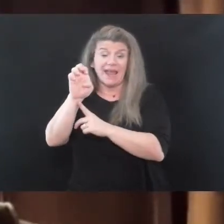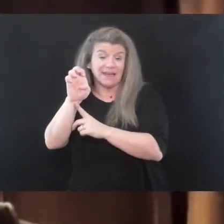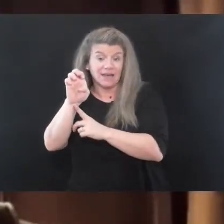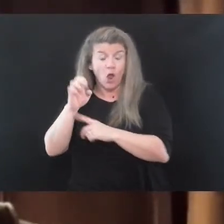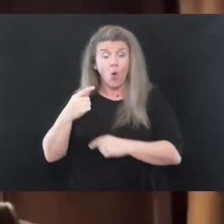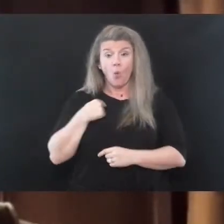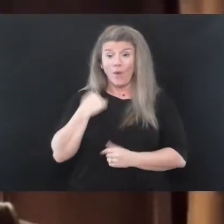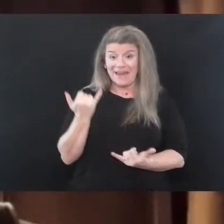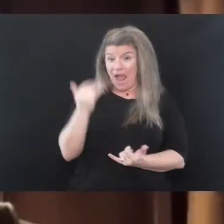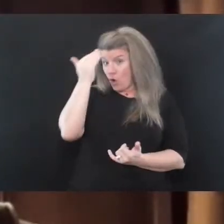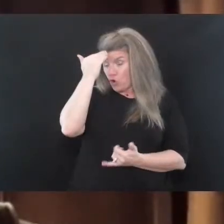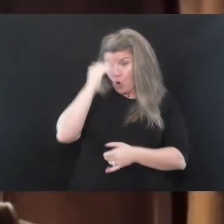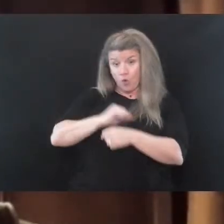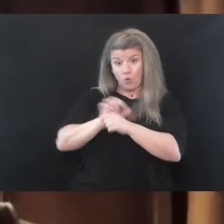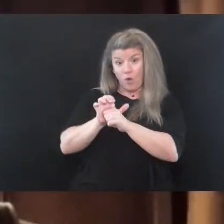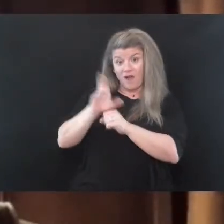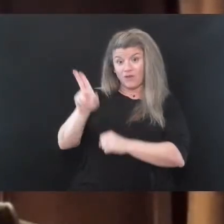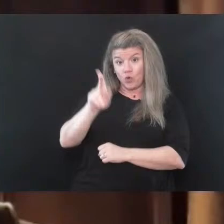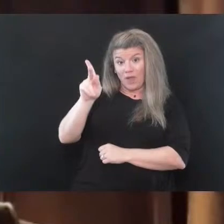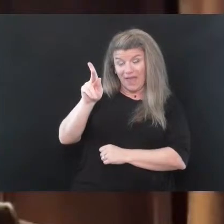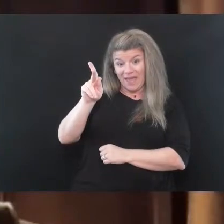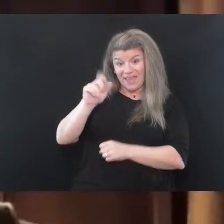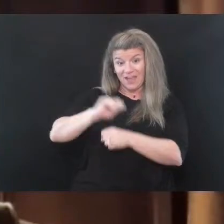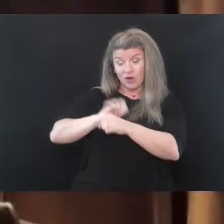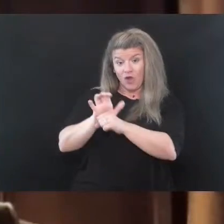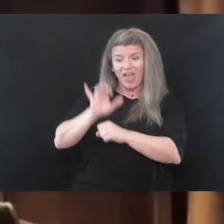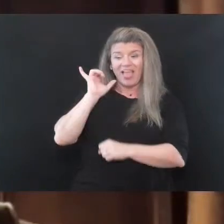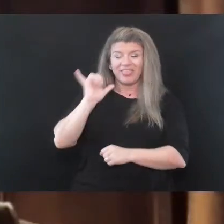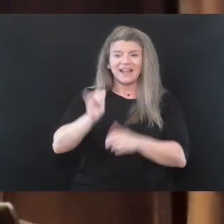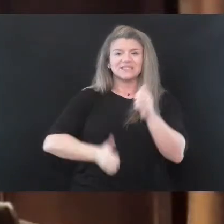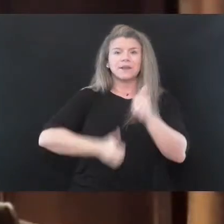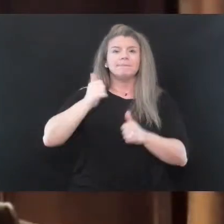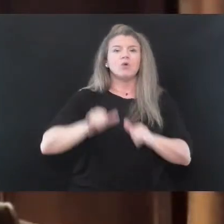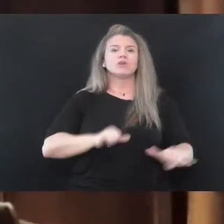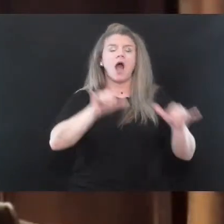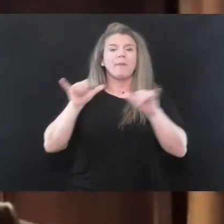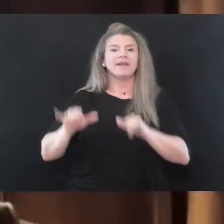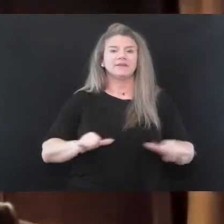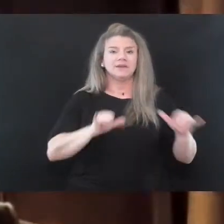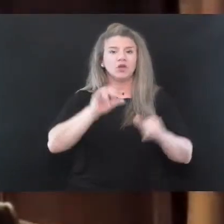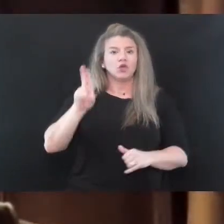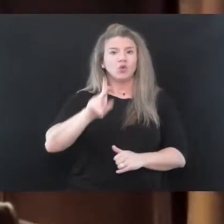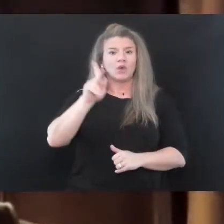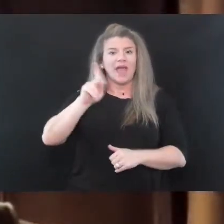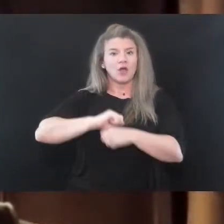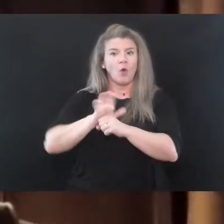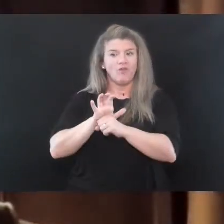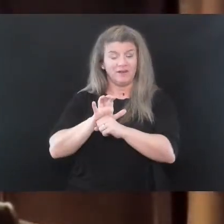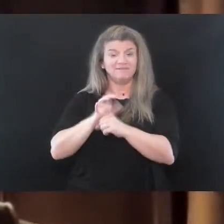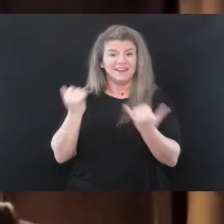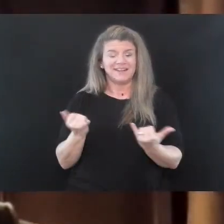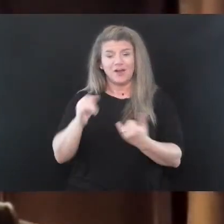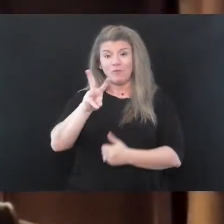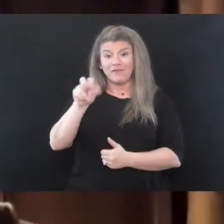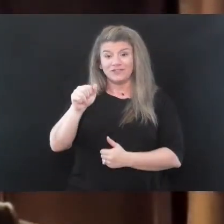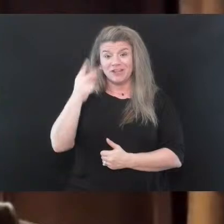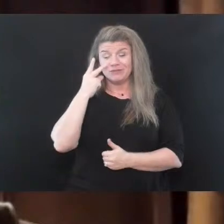United Kingdom variant is the most common form of COVID-19 in West Virginia. We have seen a total